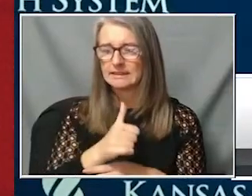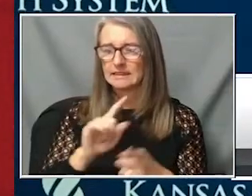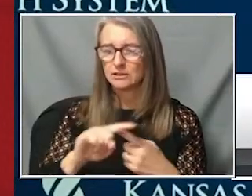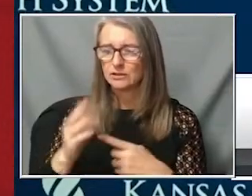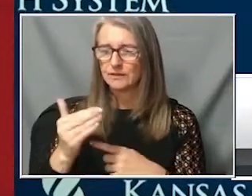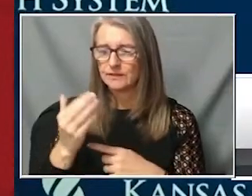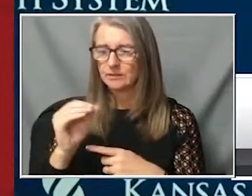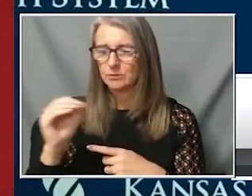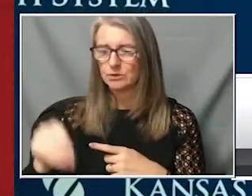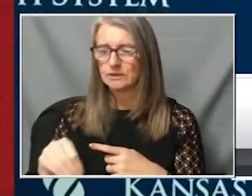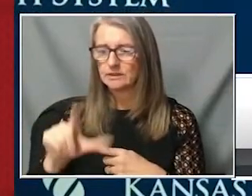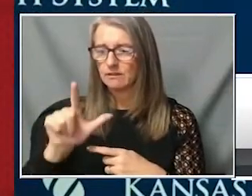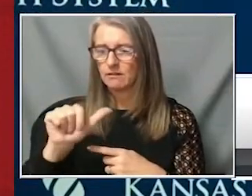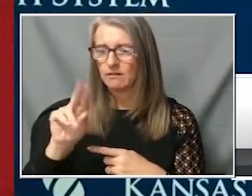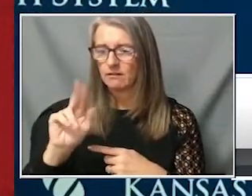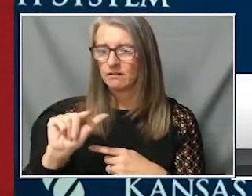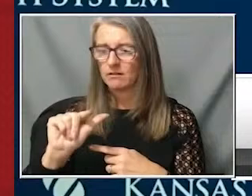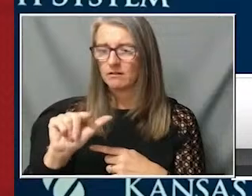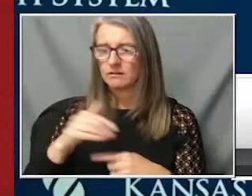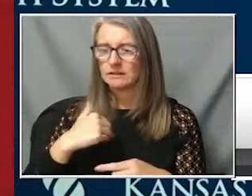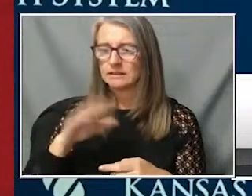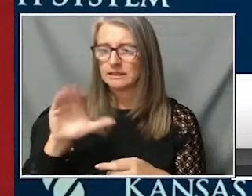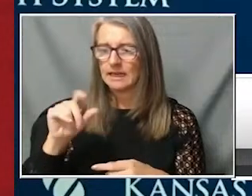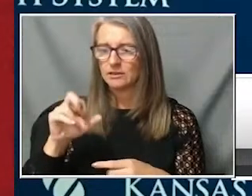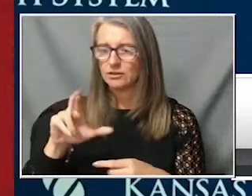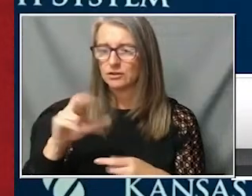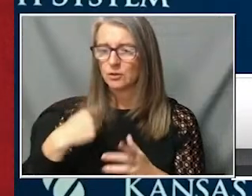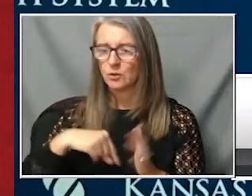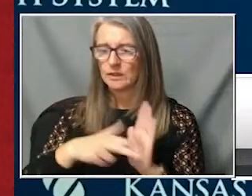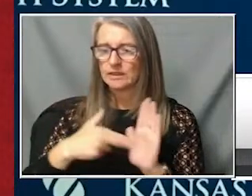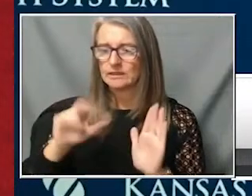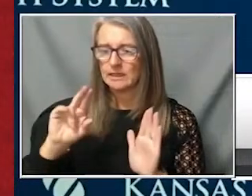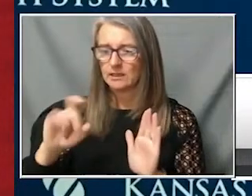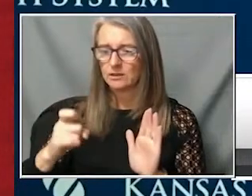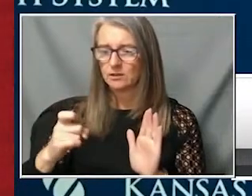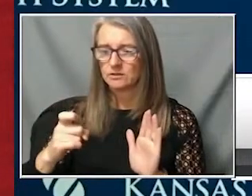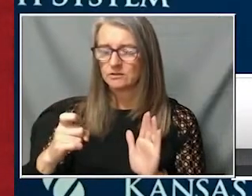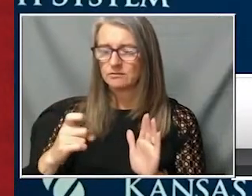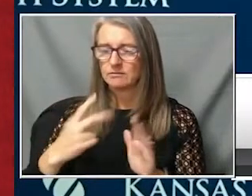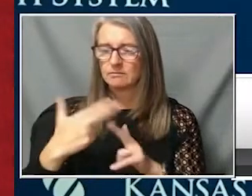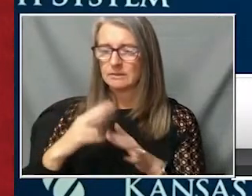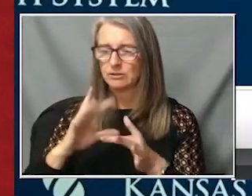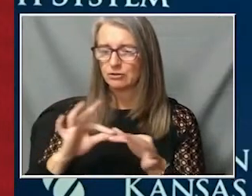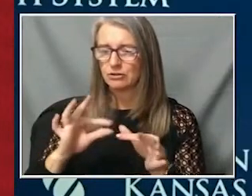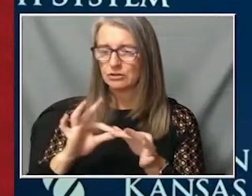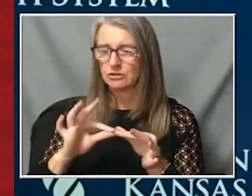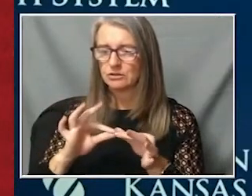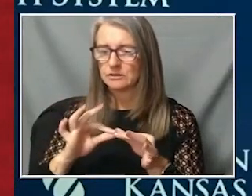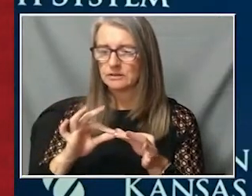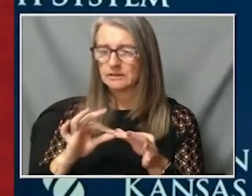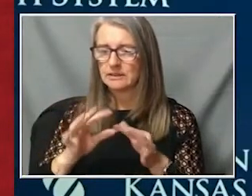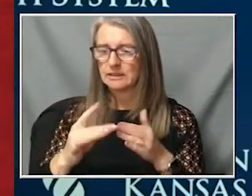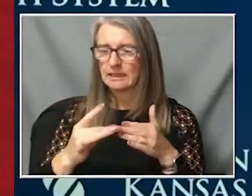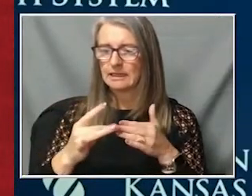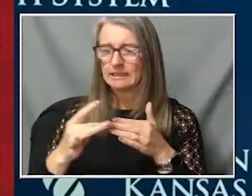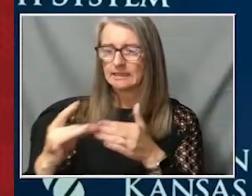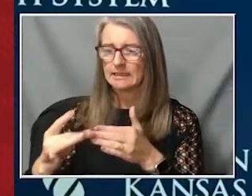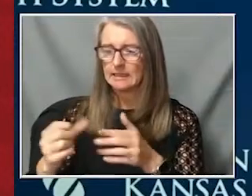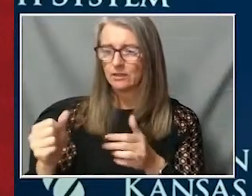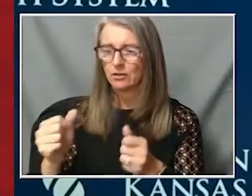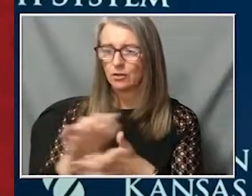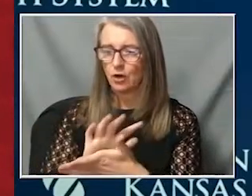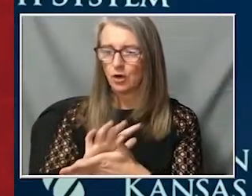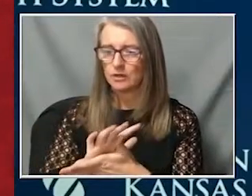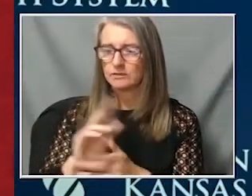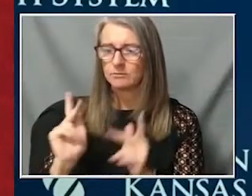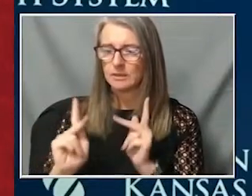lung cancers that we diagnose. And as mentioned in your intro, it is the leading cause for patients that